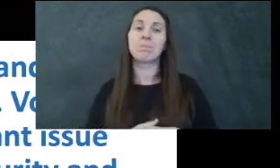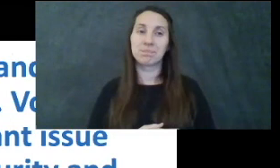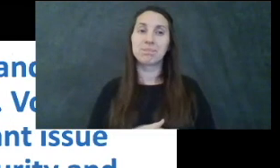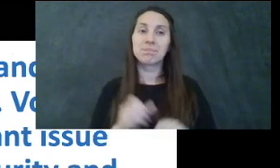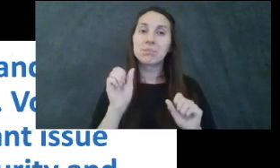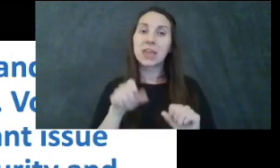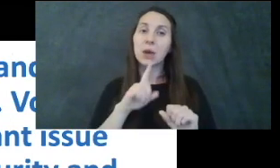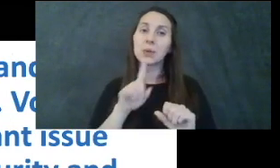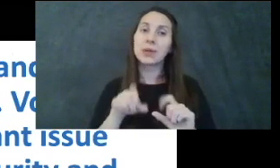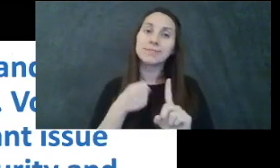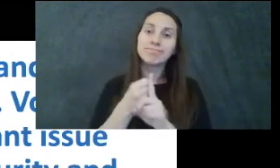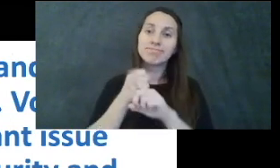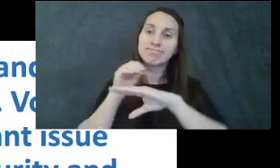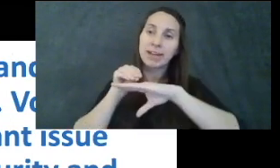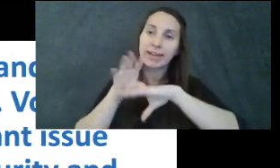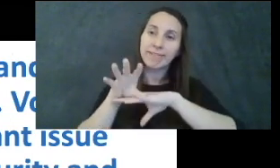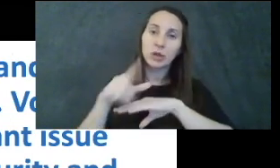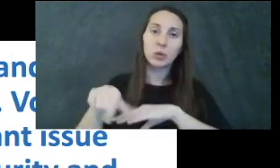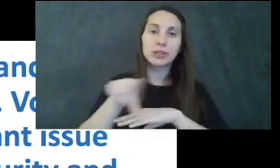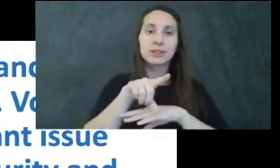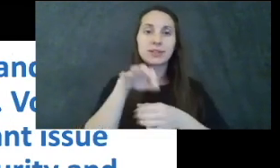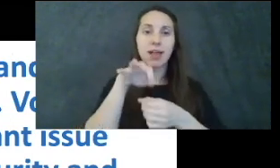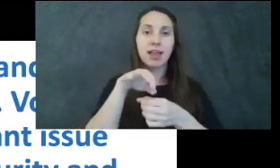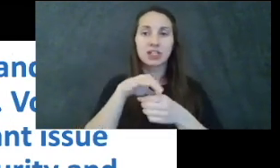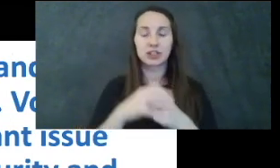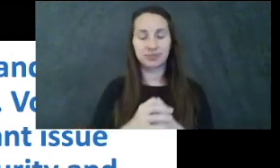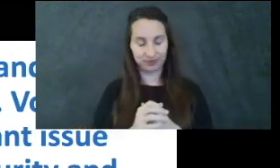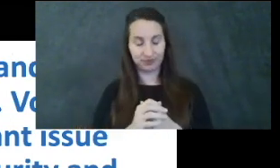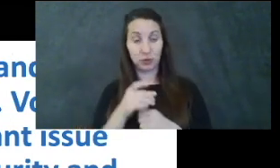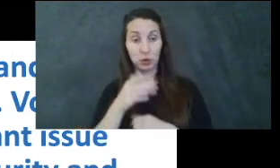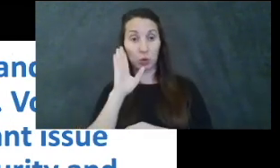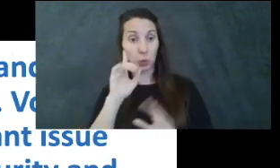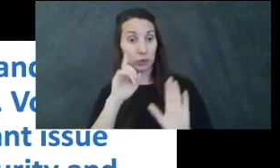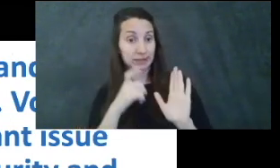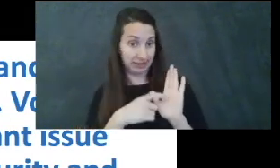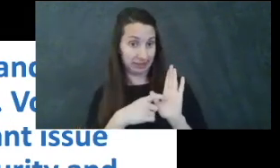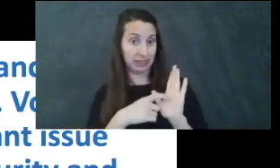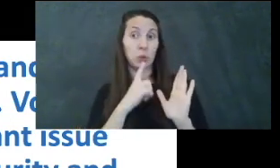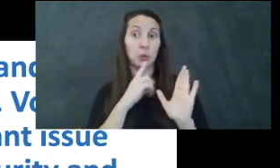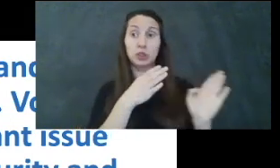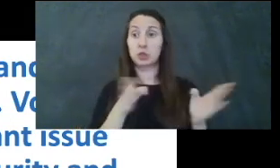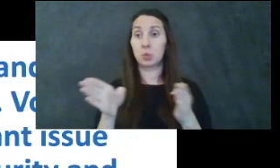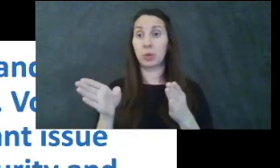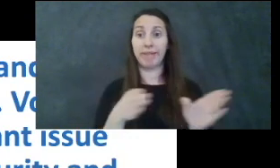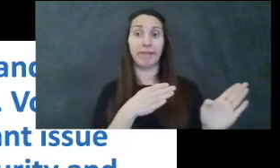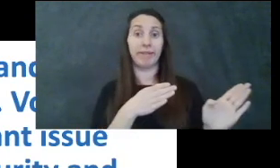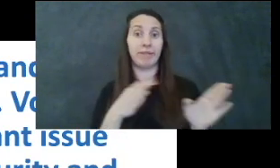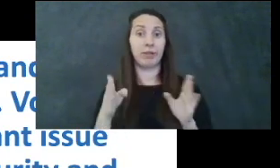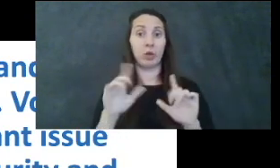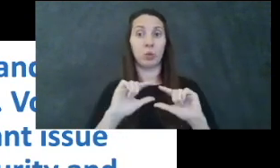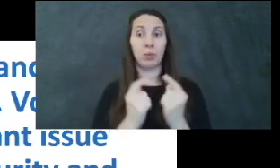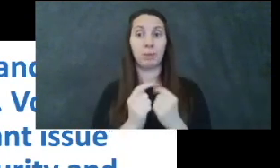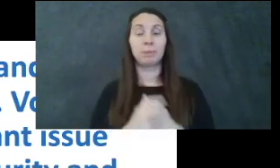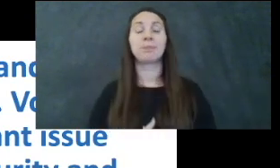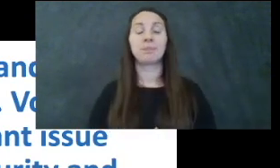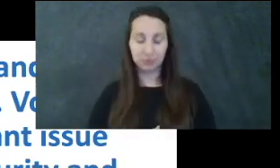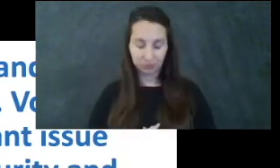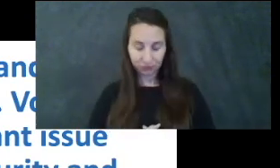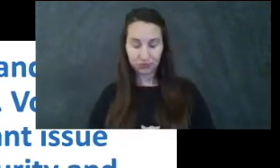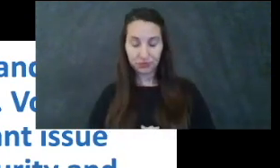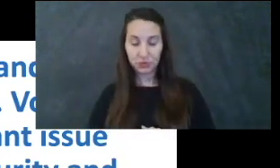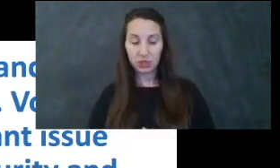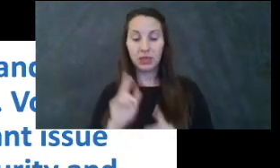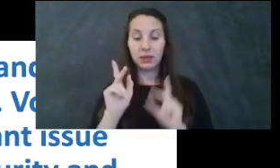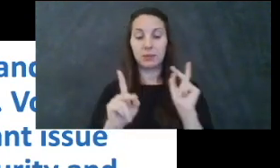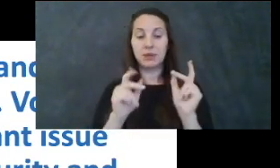the elections. And as you're about to see, it's a real swing constituency. People with disabilities